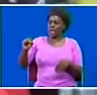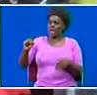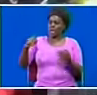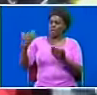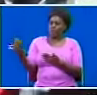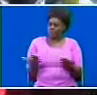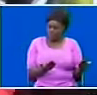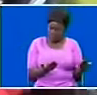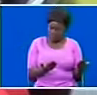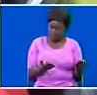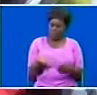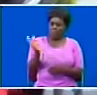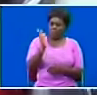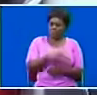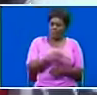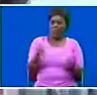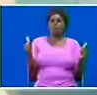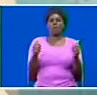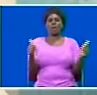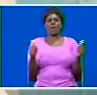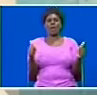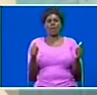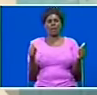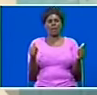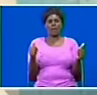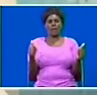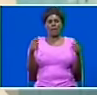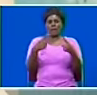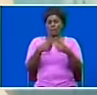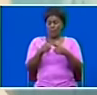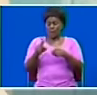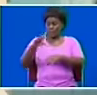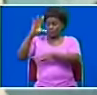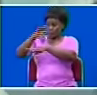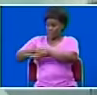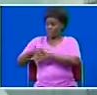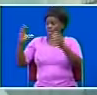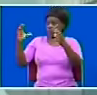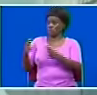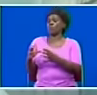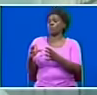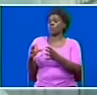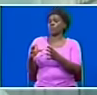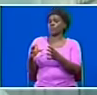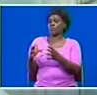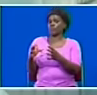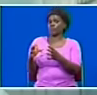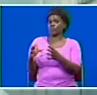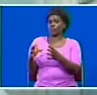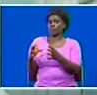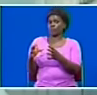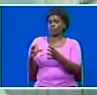njia mzuri. Yeye anatanguliza mipini kuja kupiga si watu. But NASA supporters allied to Lusaka's main rival for the Kenya's